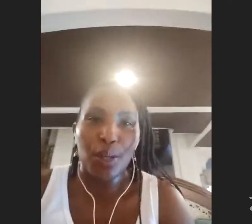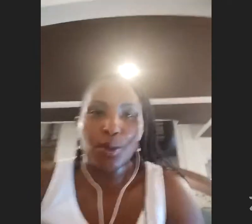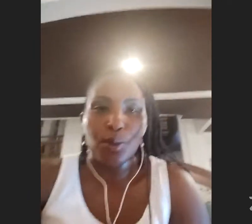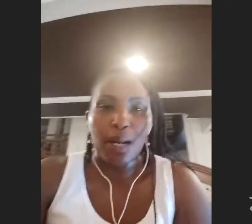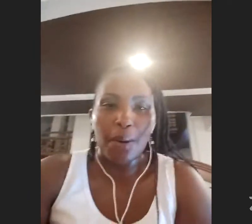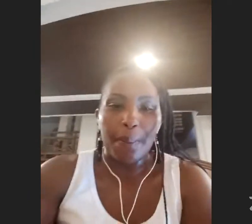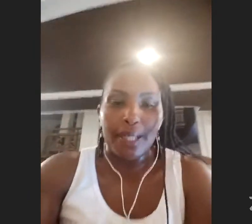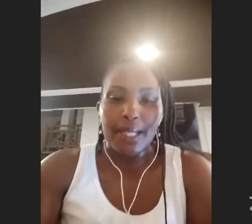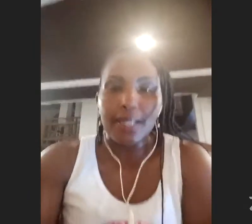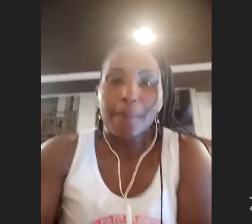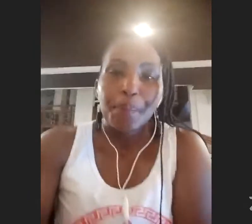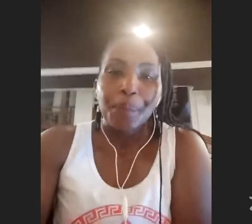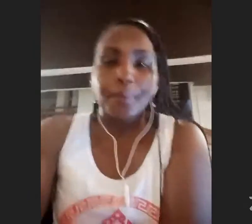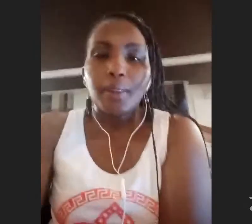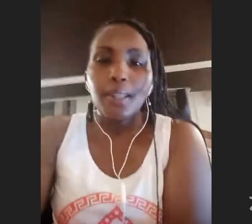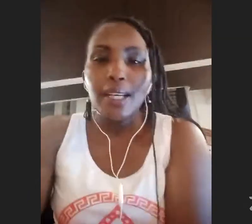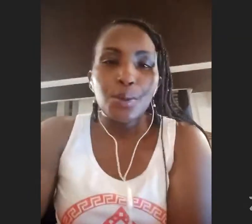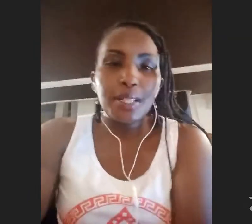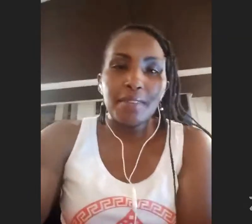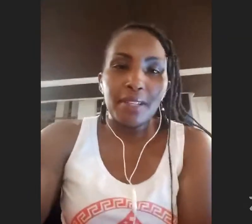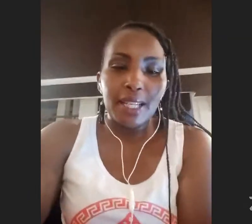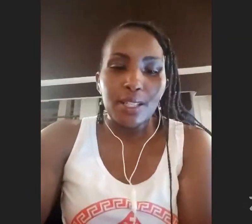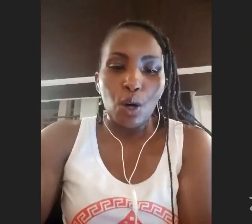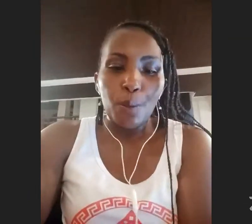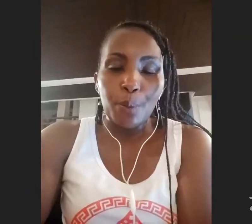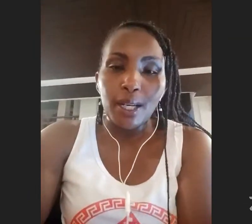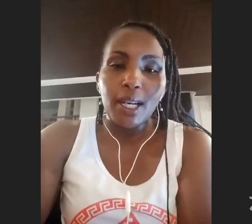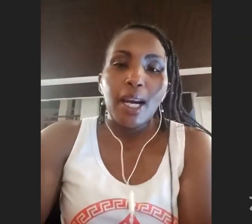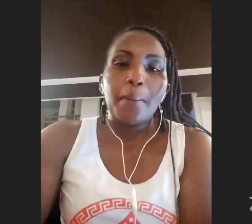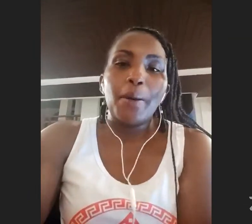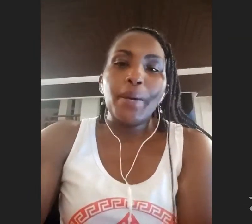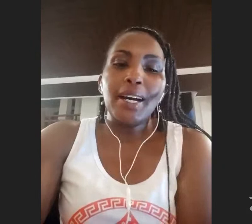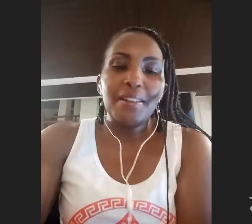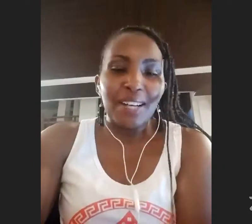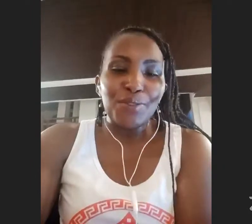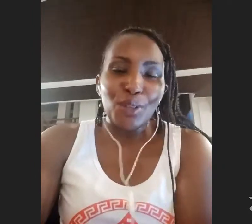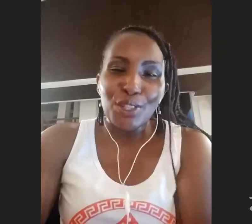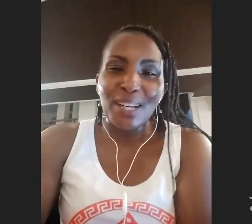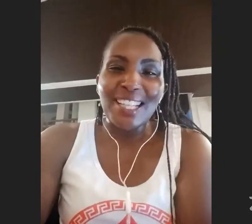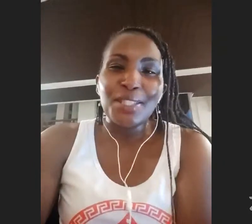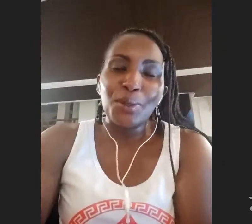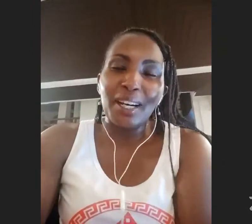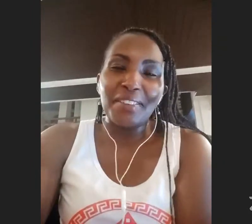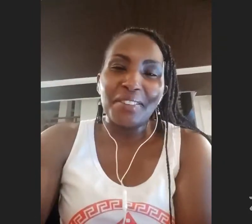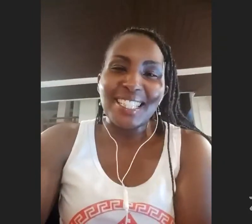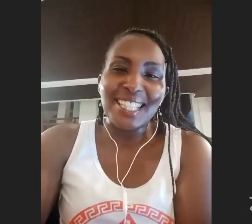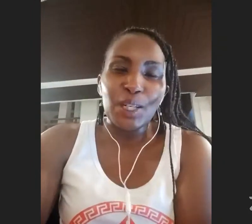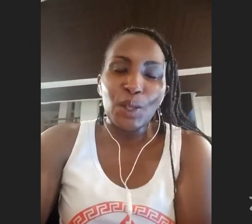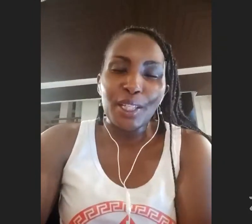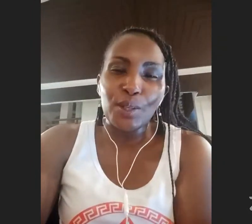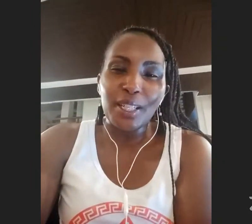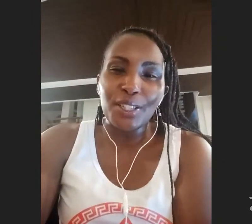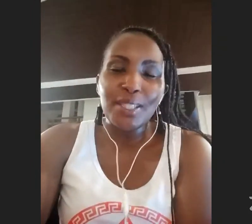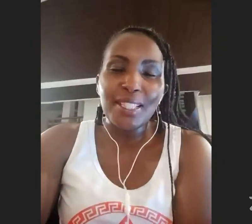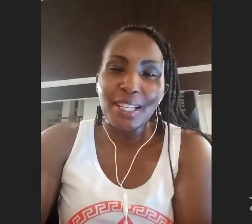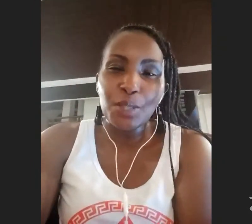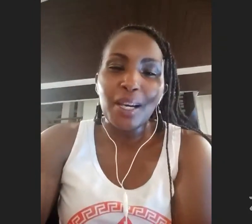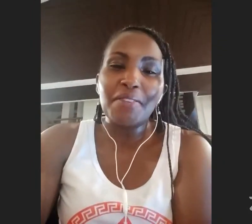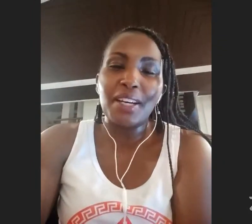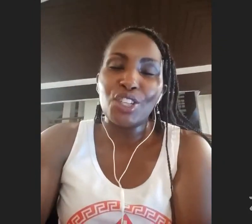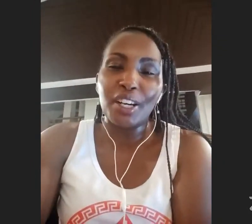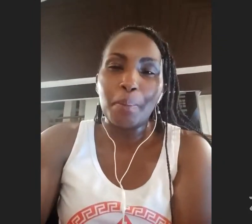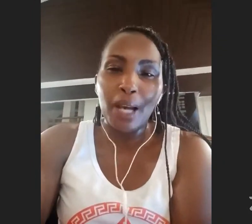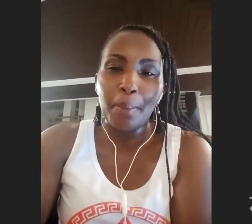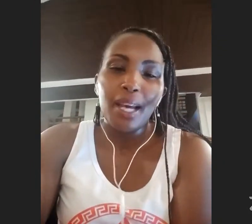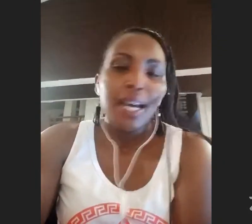full shout out to our partners as soon as Kevin gets on board. But we have, of course, you guys know, everyone is saying congratulations. Yes, we